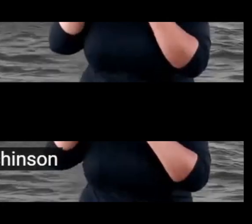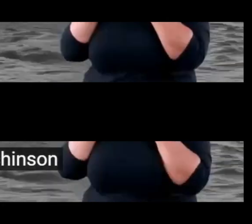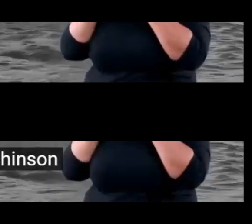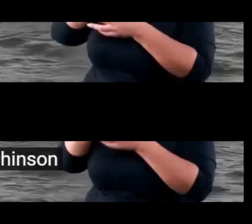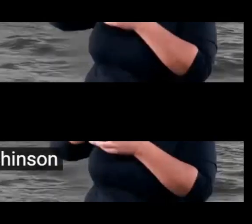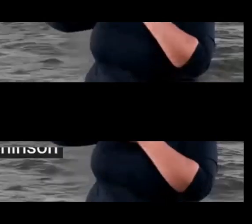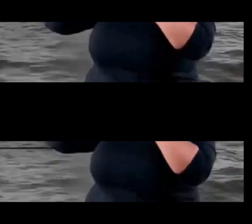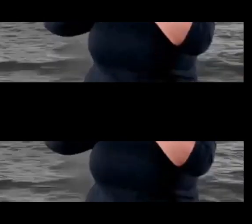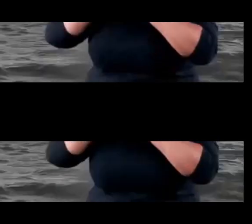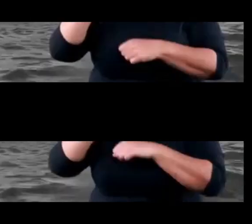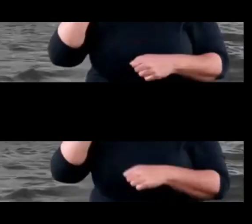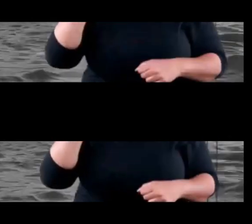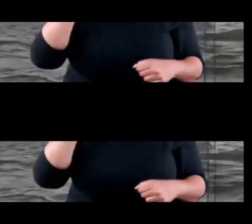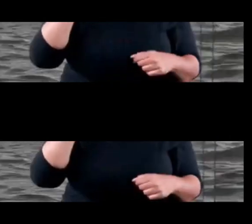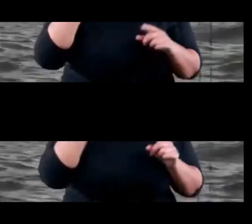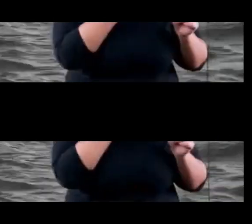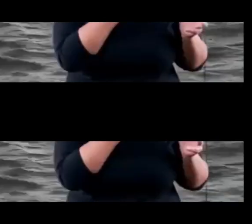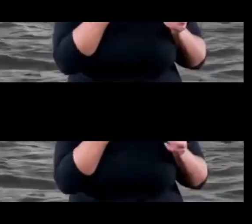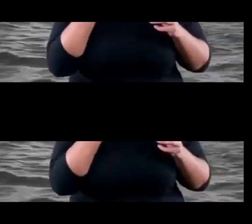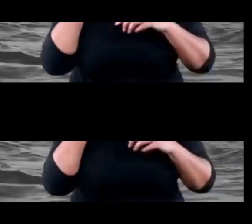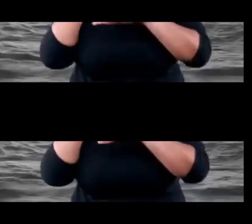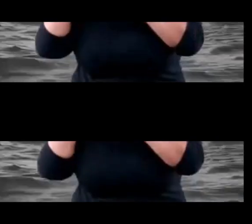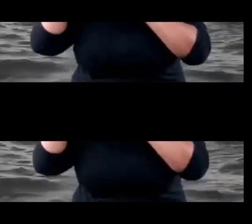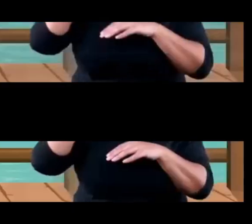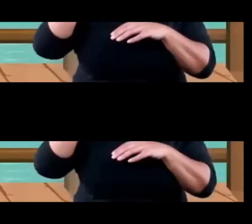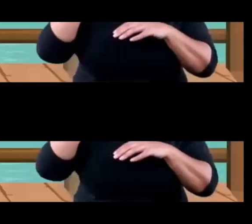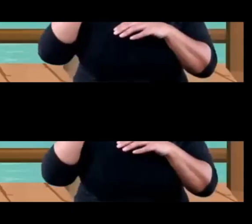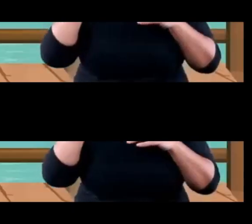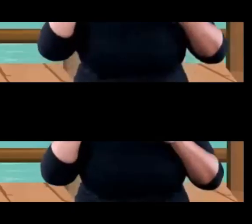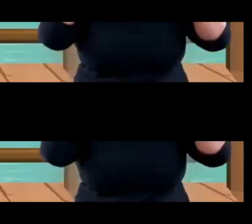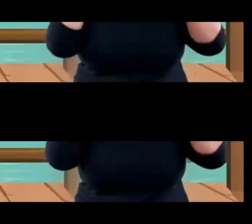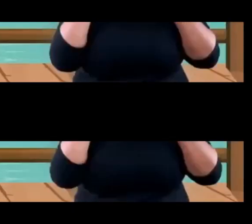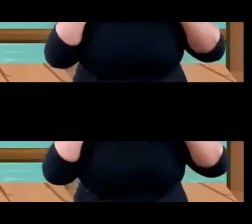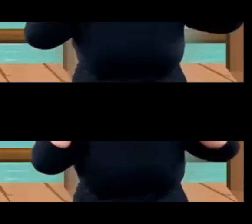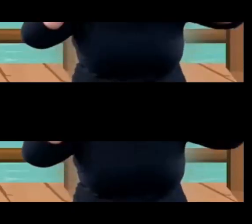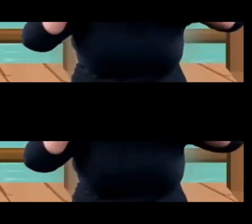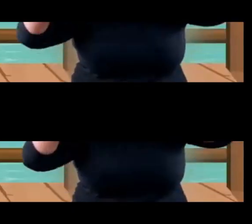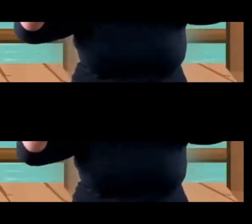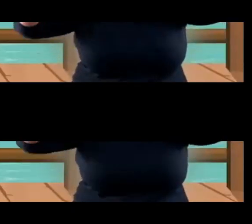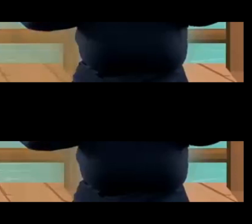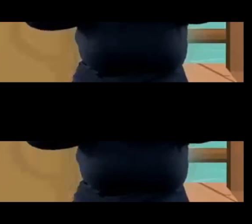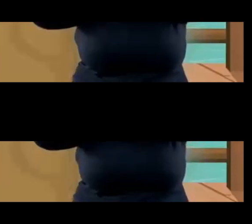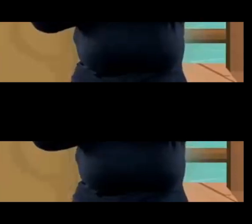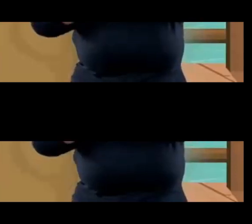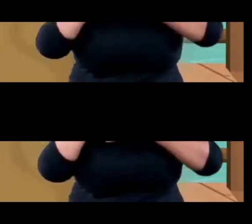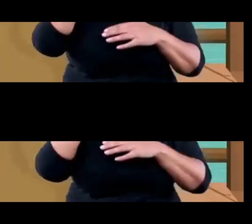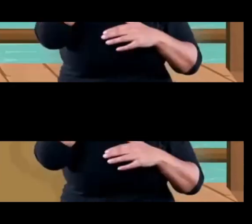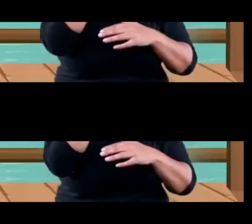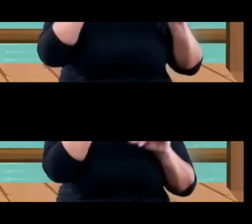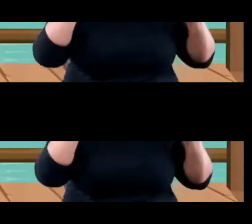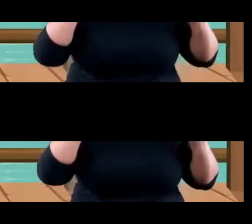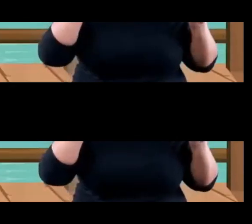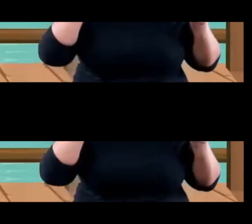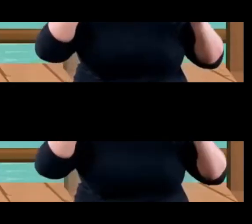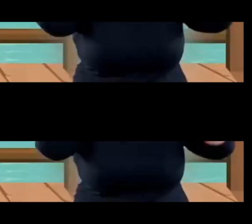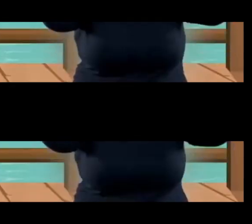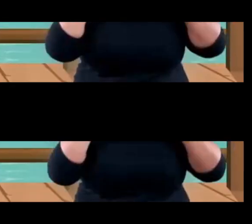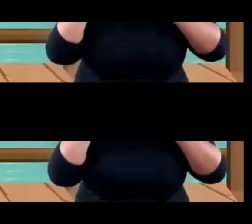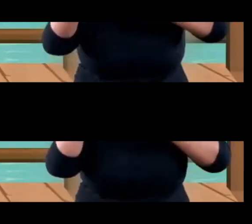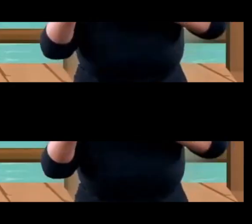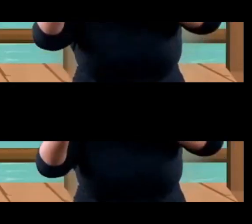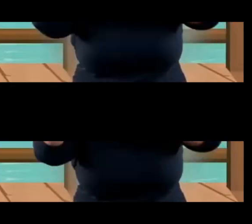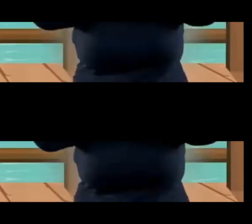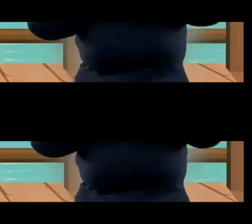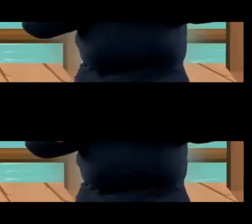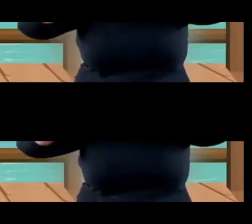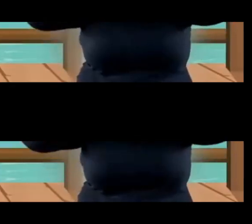back to Britain like the colonists wanted. Because he wouldn't send the ships back, the colonists would not allow the tea to be